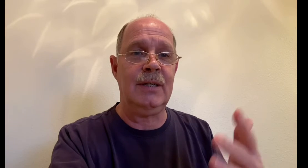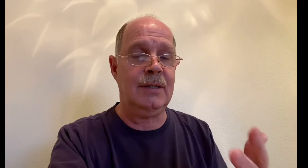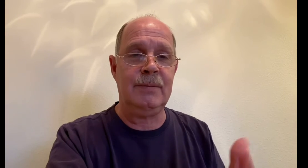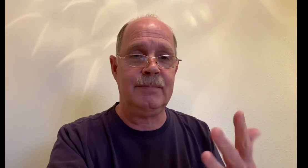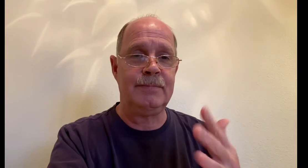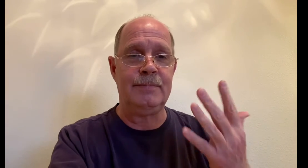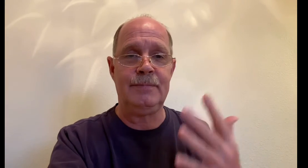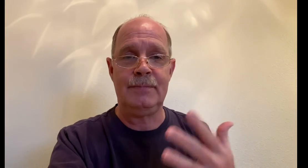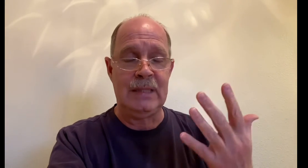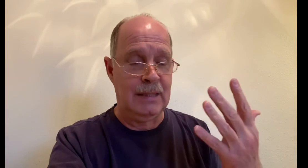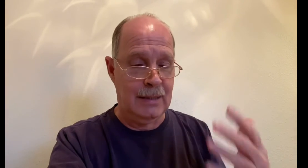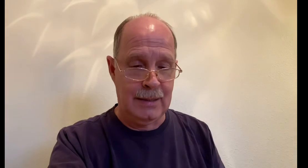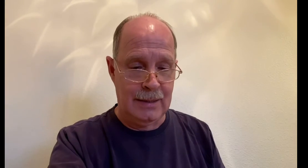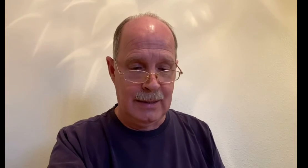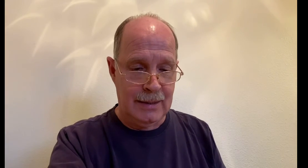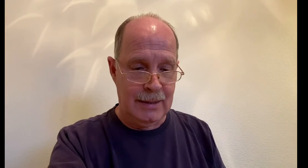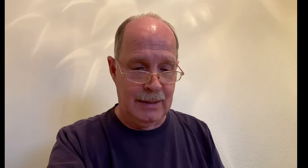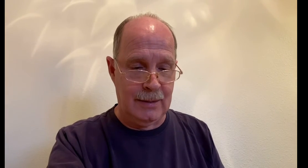just...